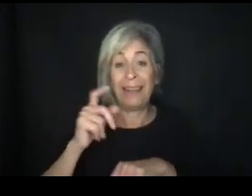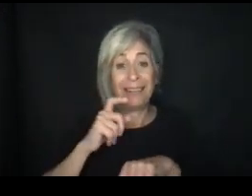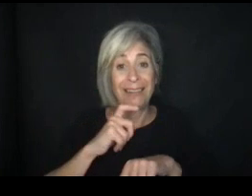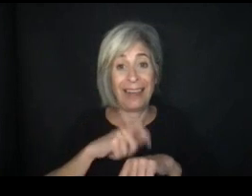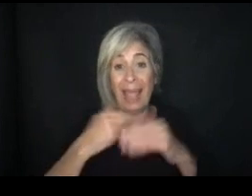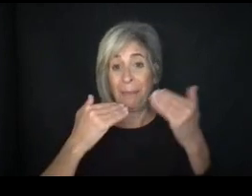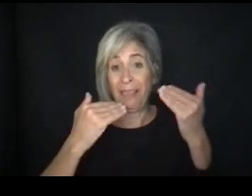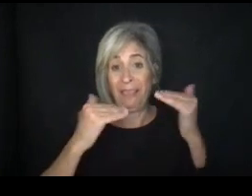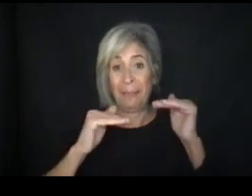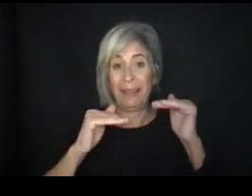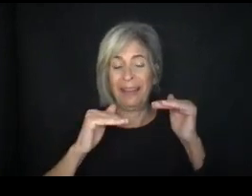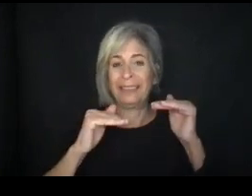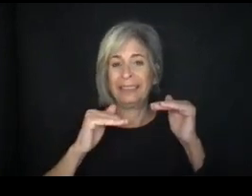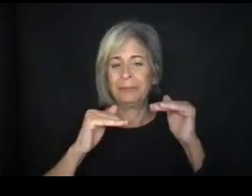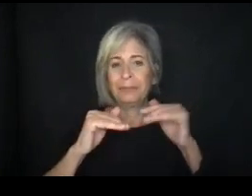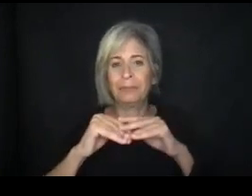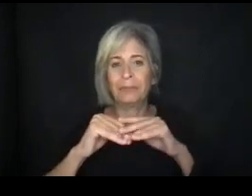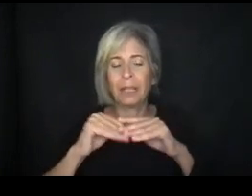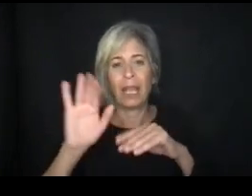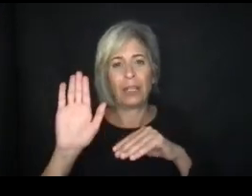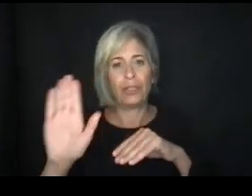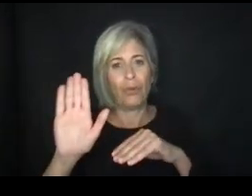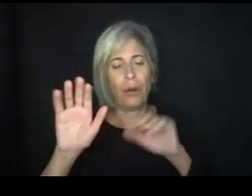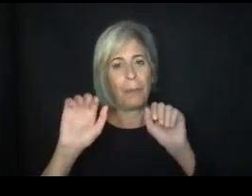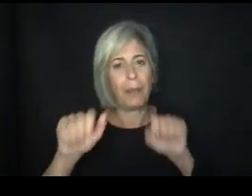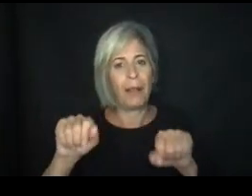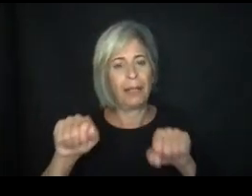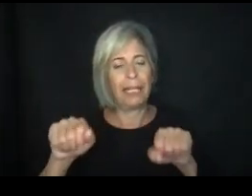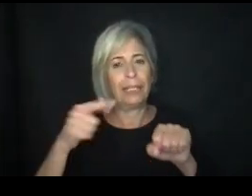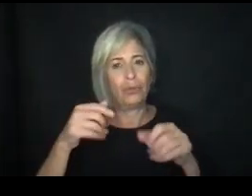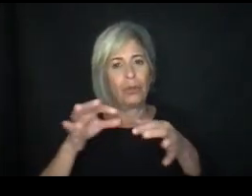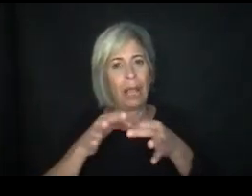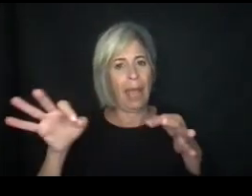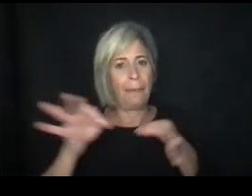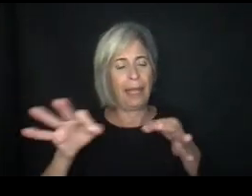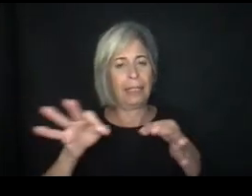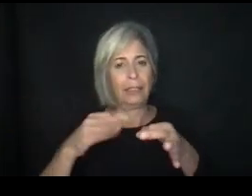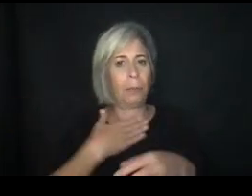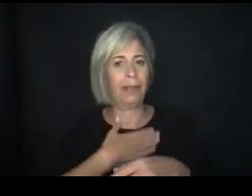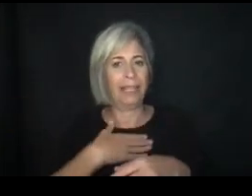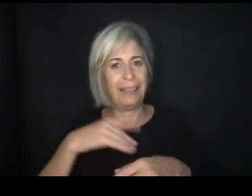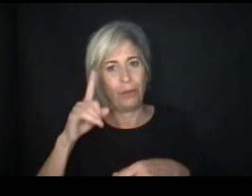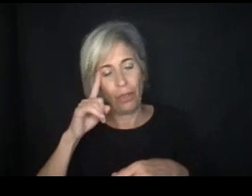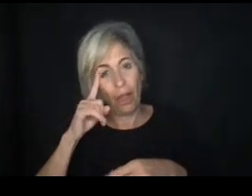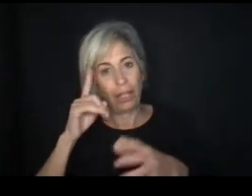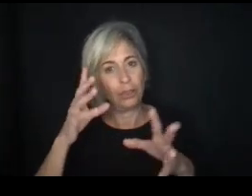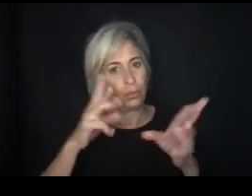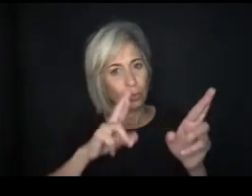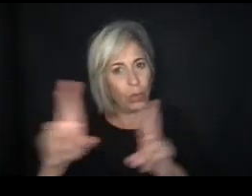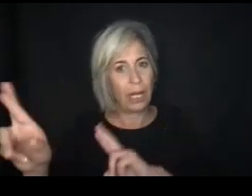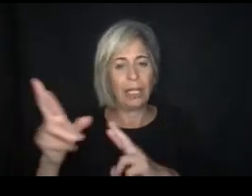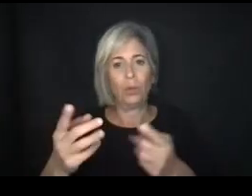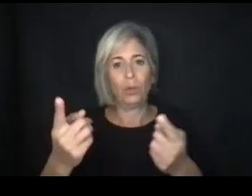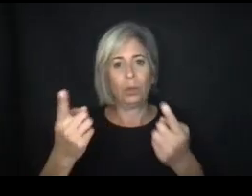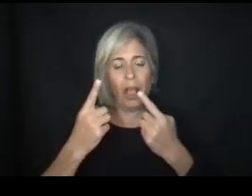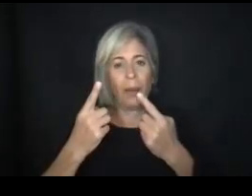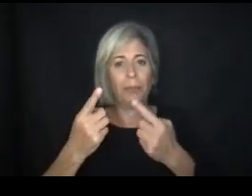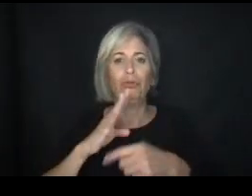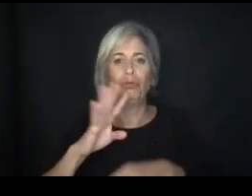limit on your ability to comment. So please have your thoughts together when you come to the